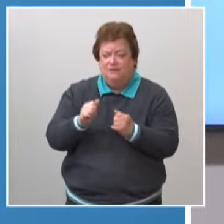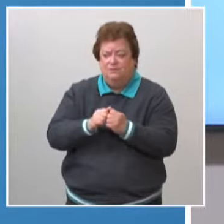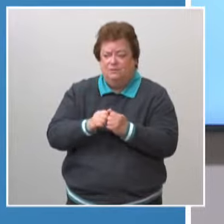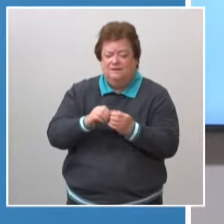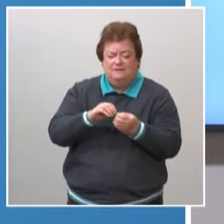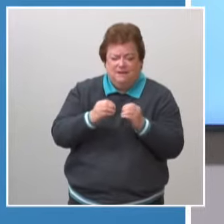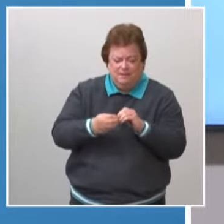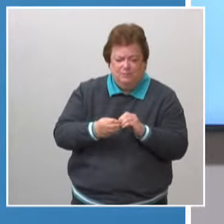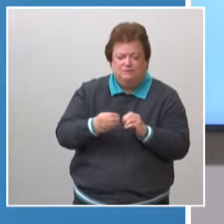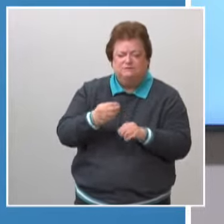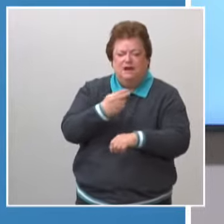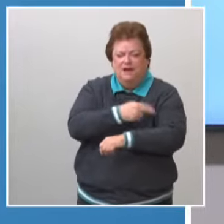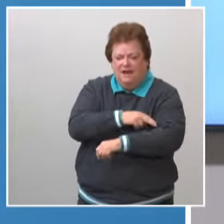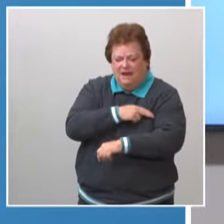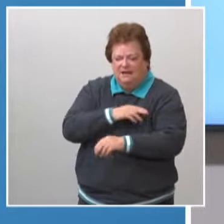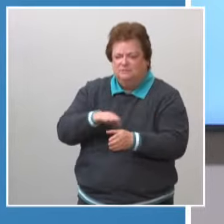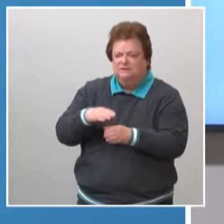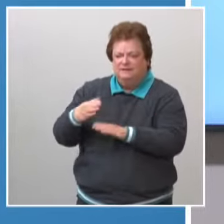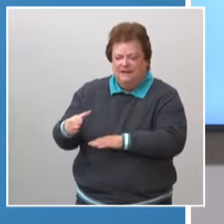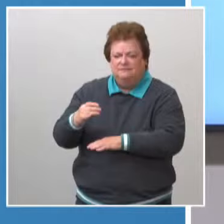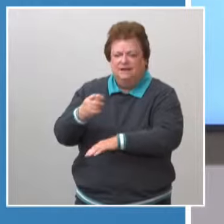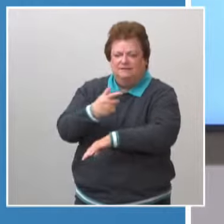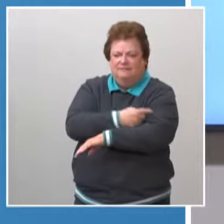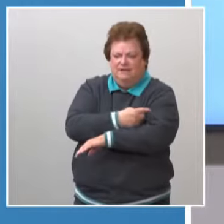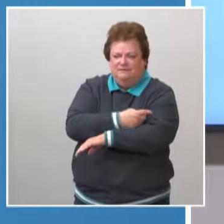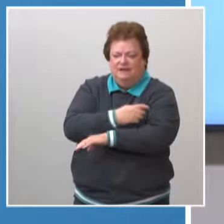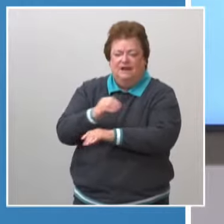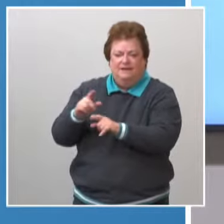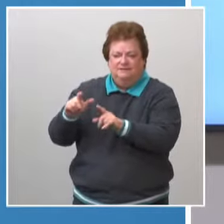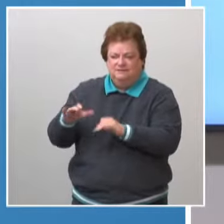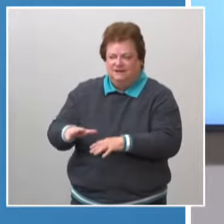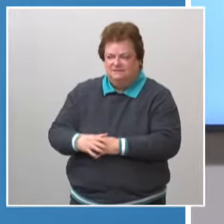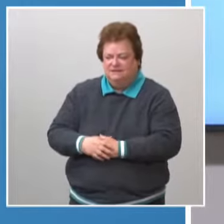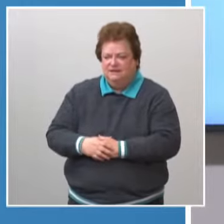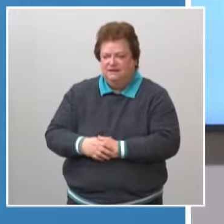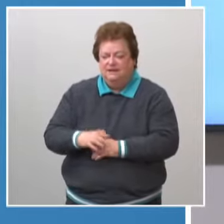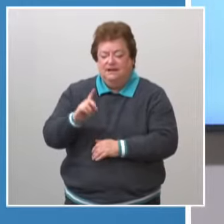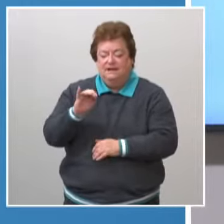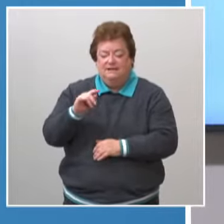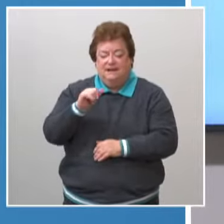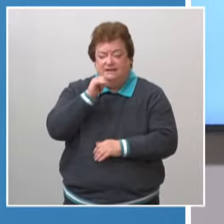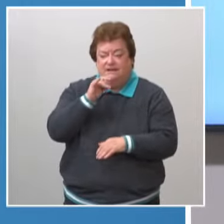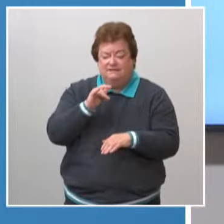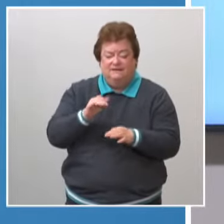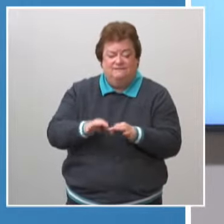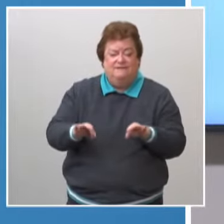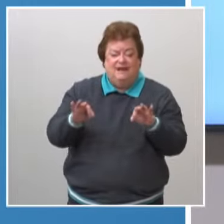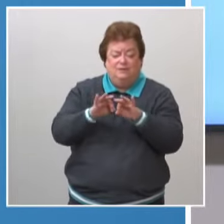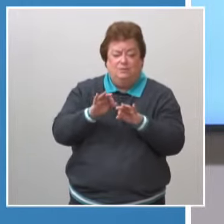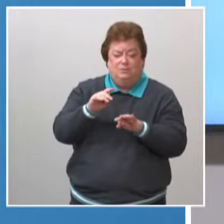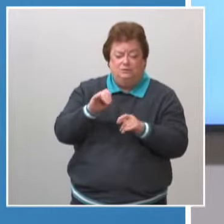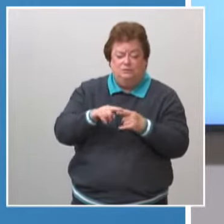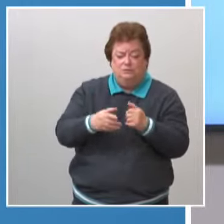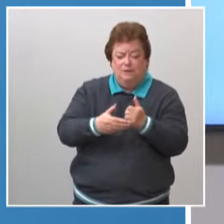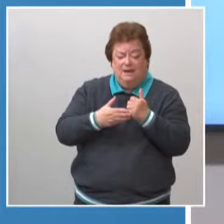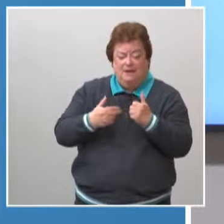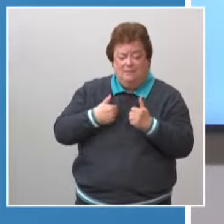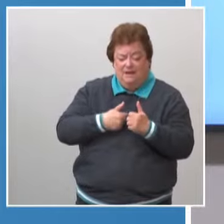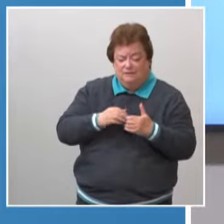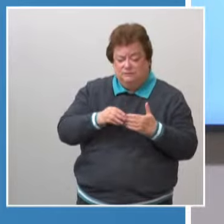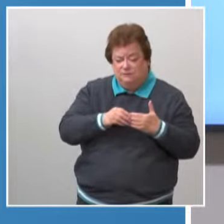cases, hospitalizations, deaths, vaccinations, and testing. Data is a valuable tool that helps guide our